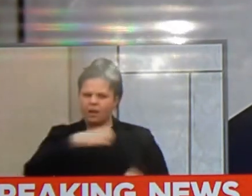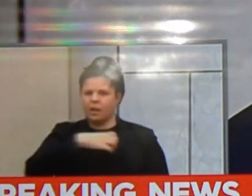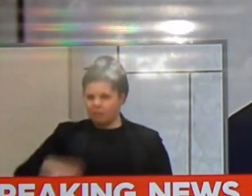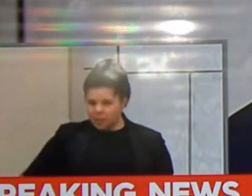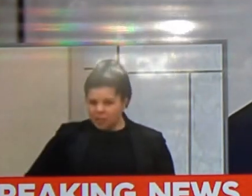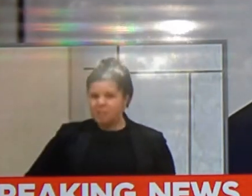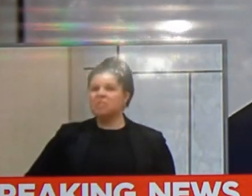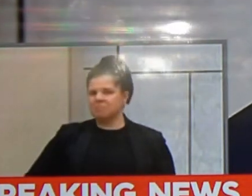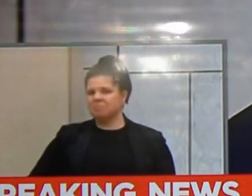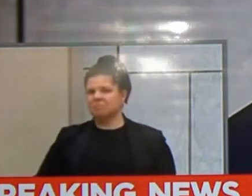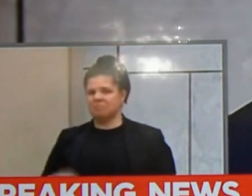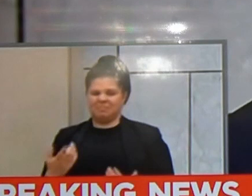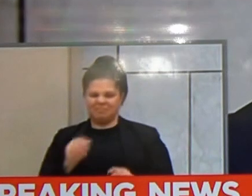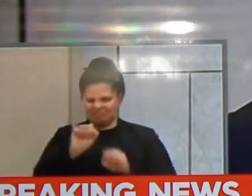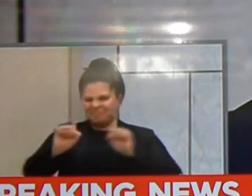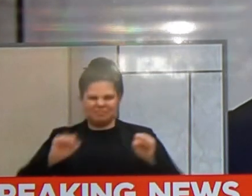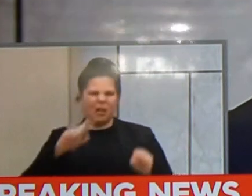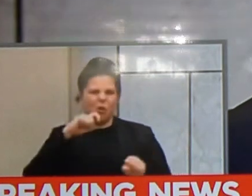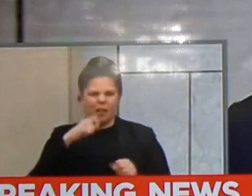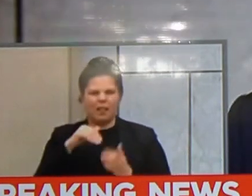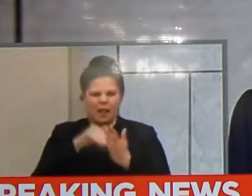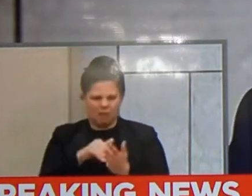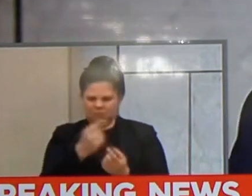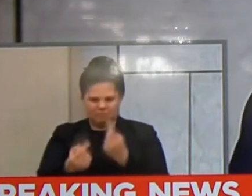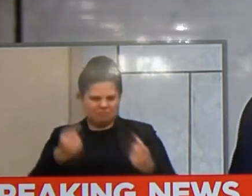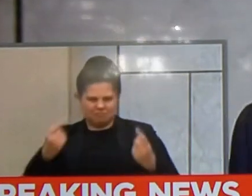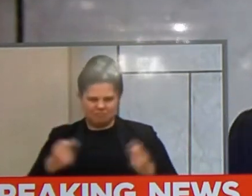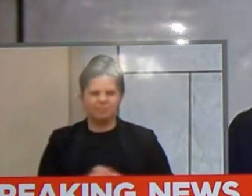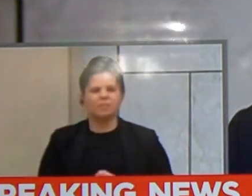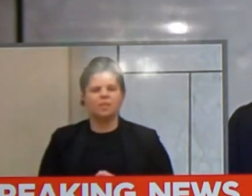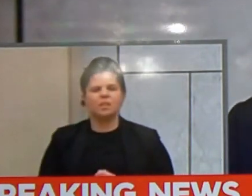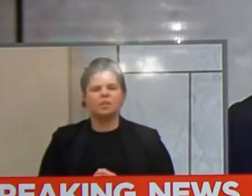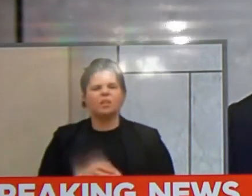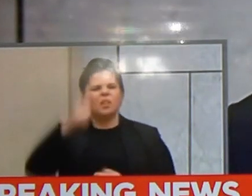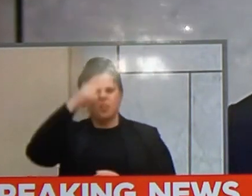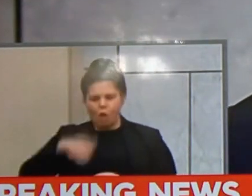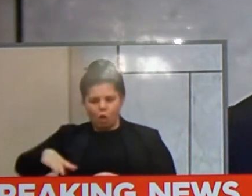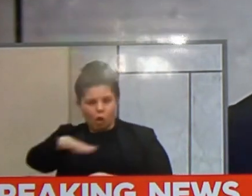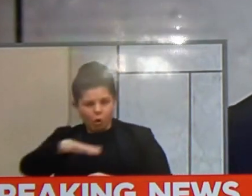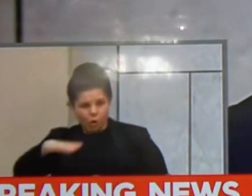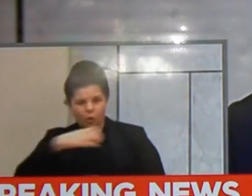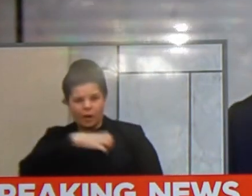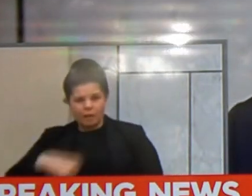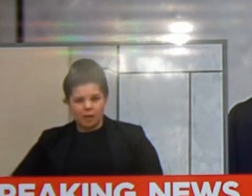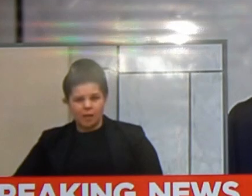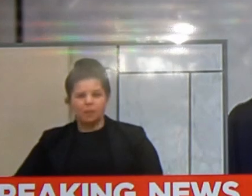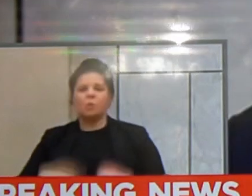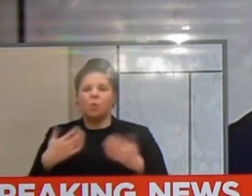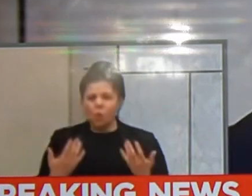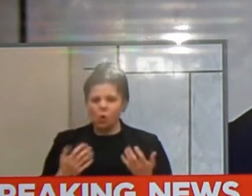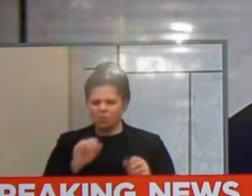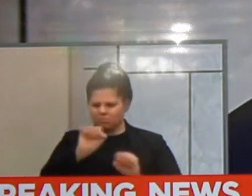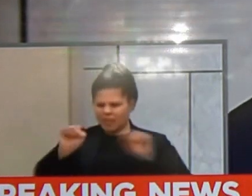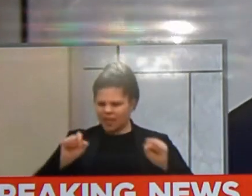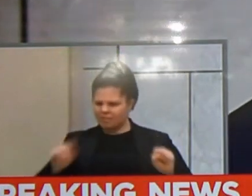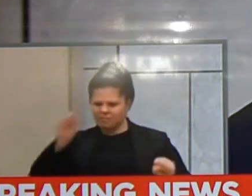government. So that local government employees are no different to state government employees in these arrangements. Local governments are not